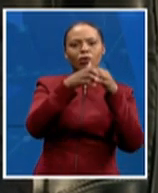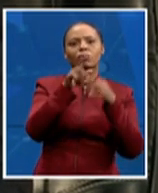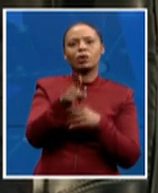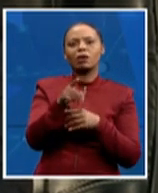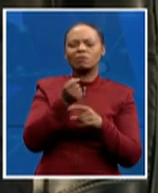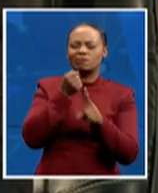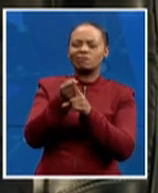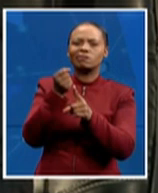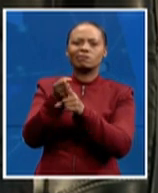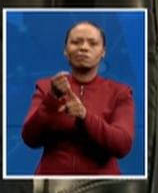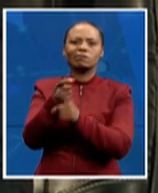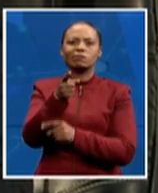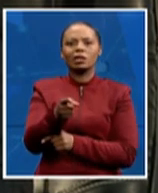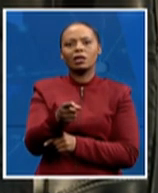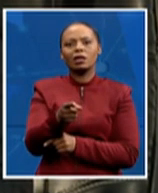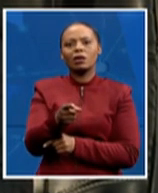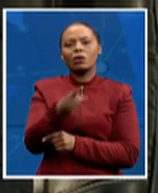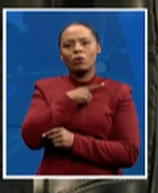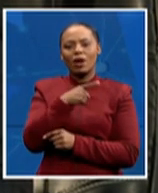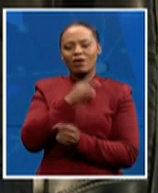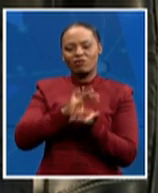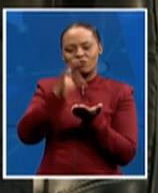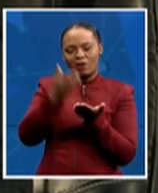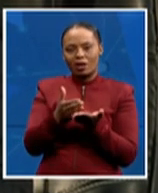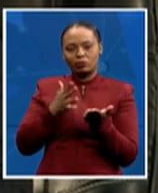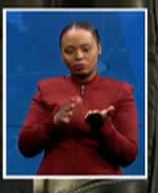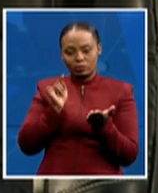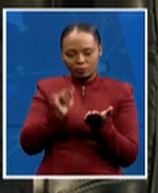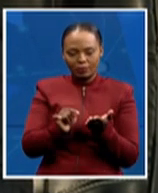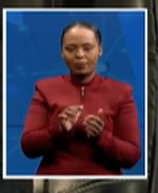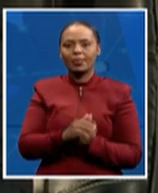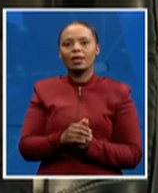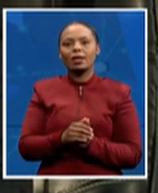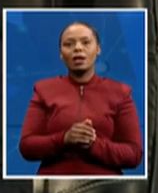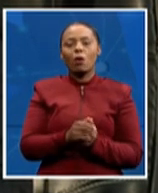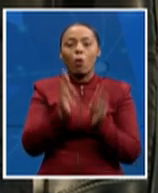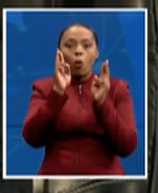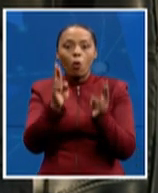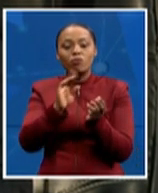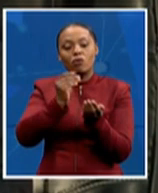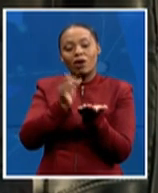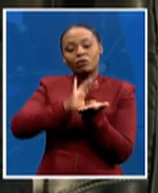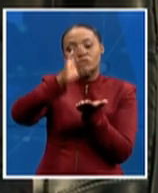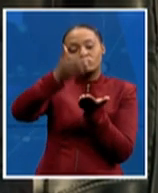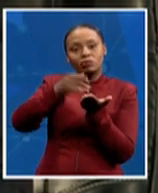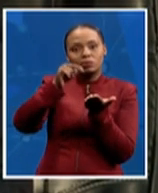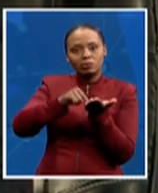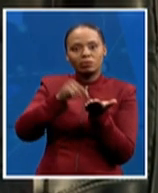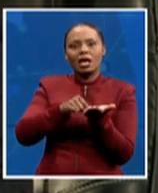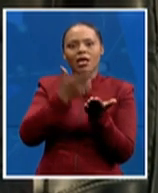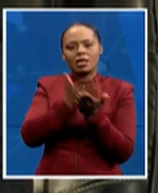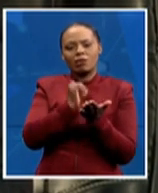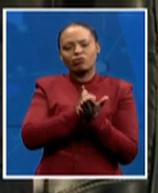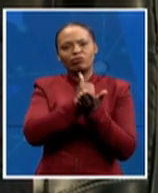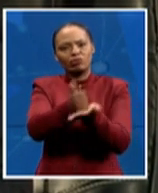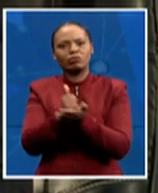funding. We trust that this new fund will boost the prospects of young people and help